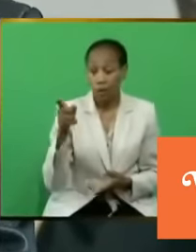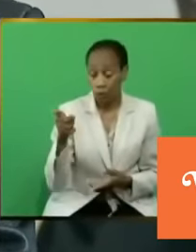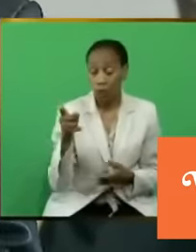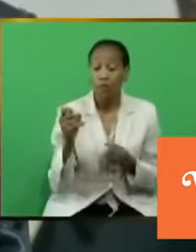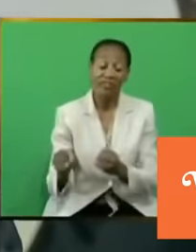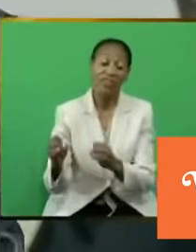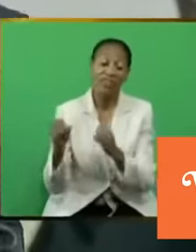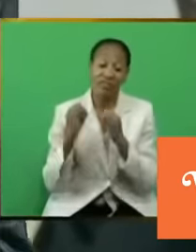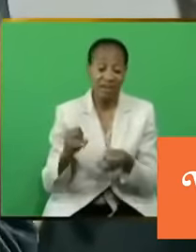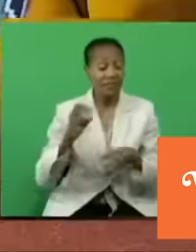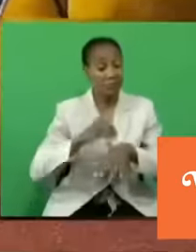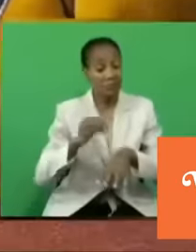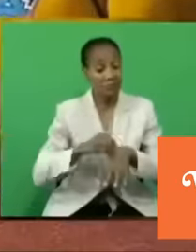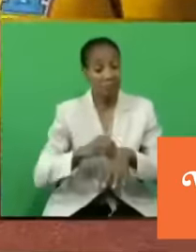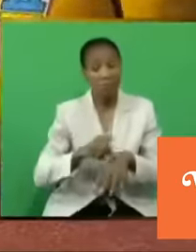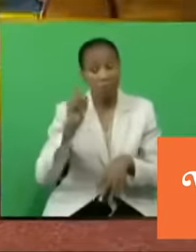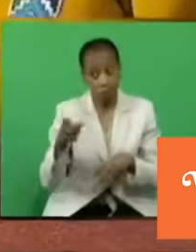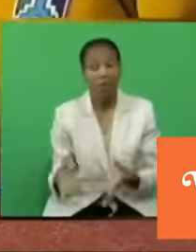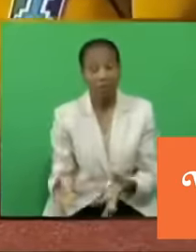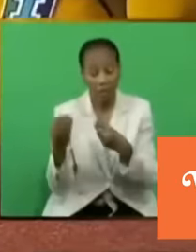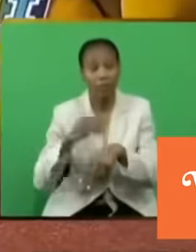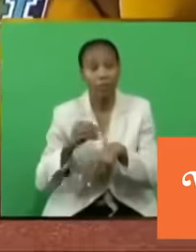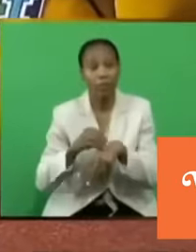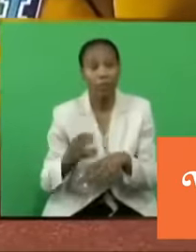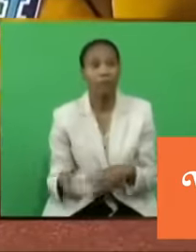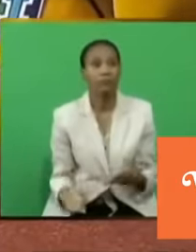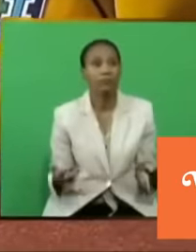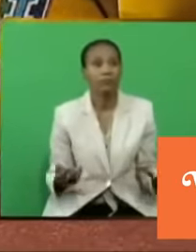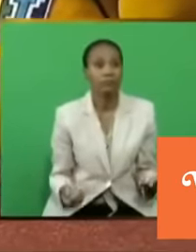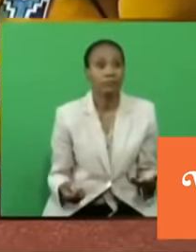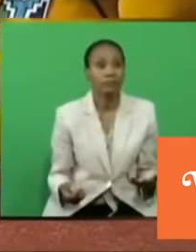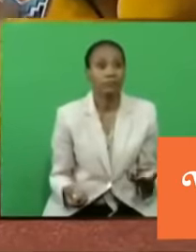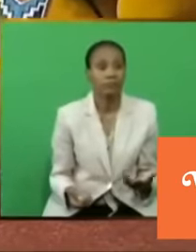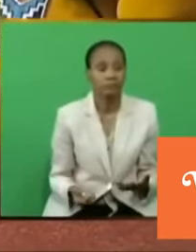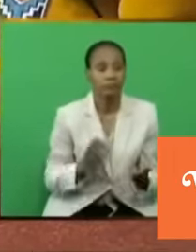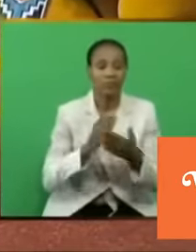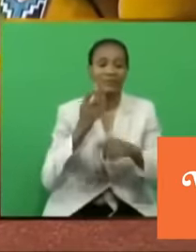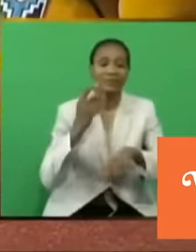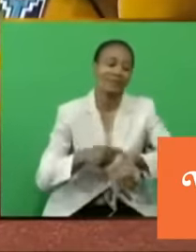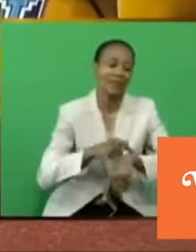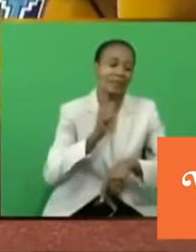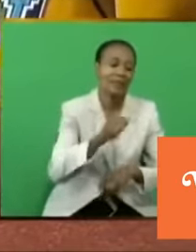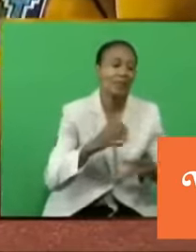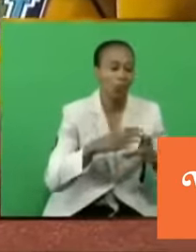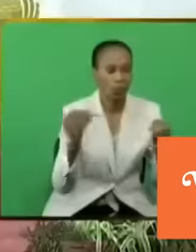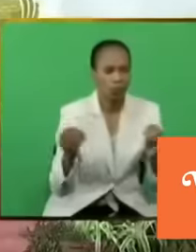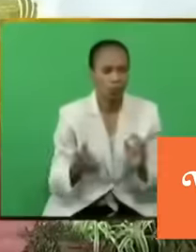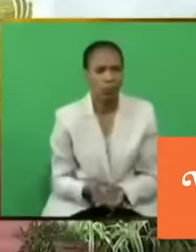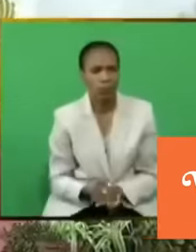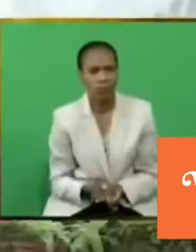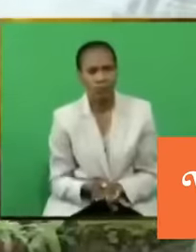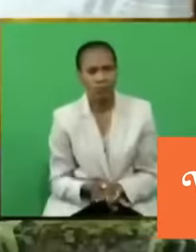on yourself, and you are going to get it. Responding to the president's your letter, time is up.